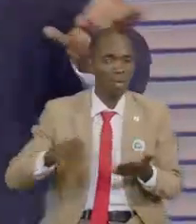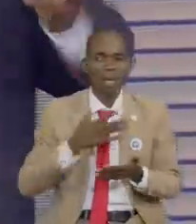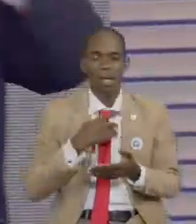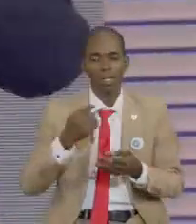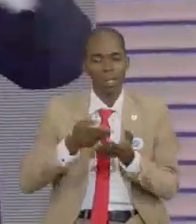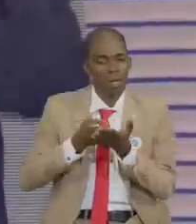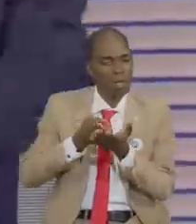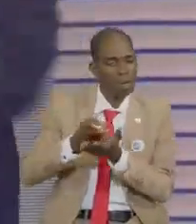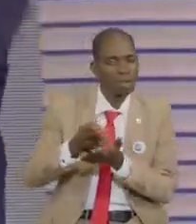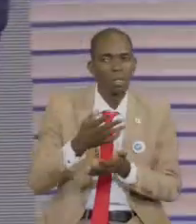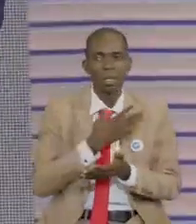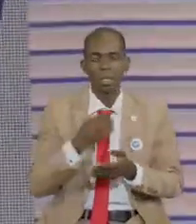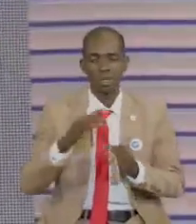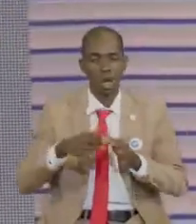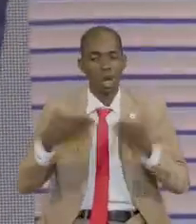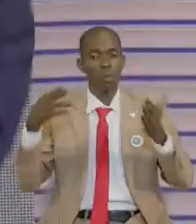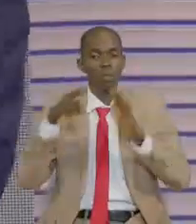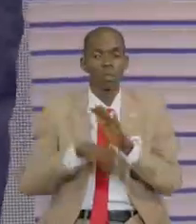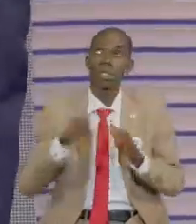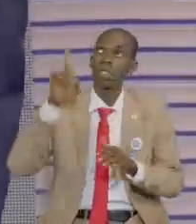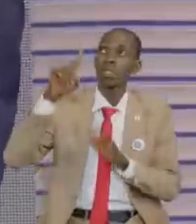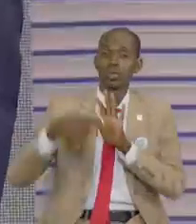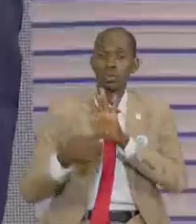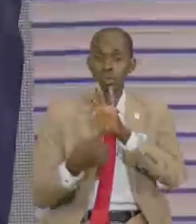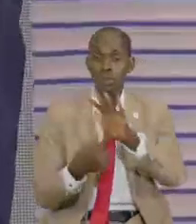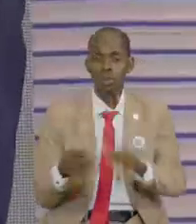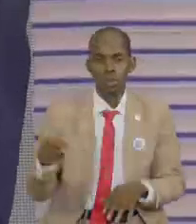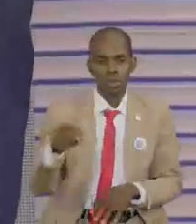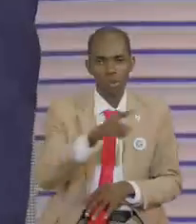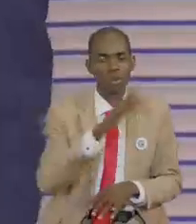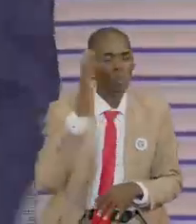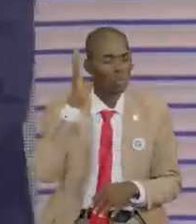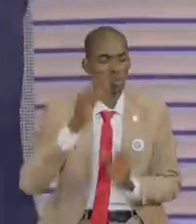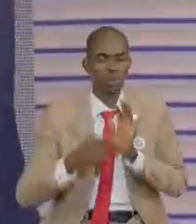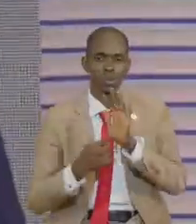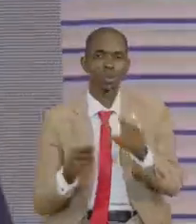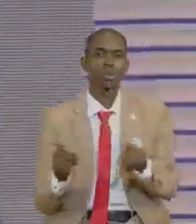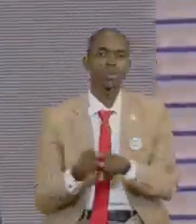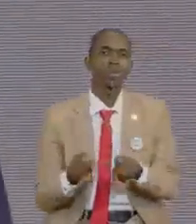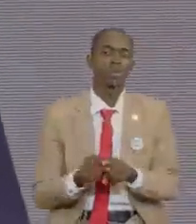and the holiness I manifest, he will manifest.